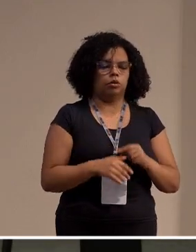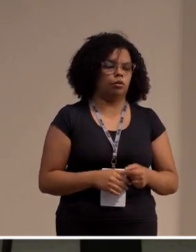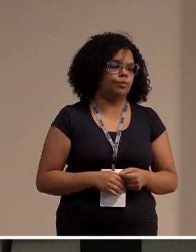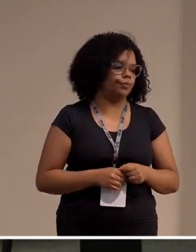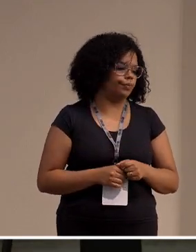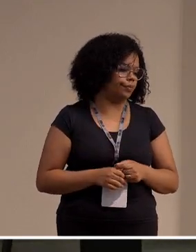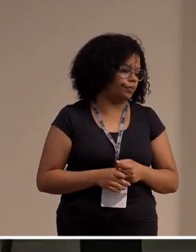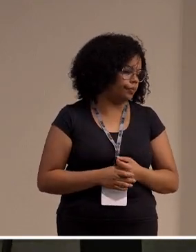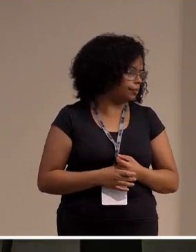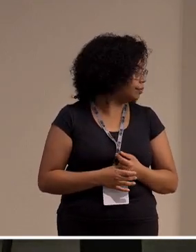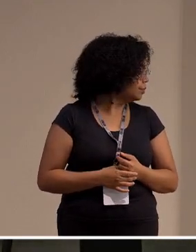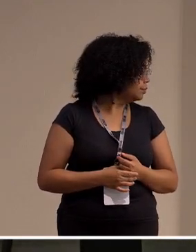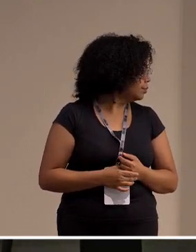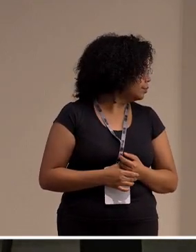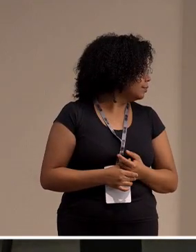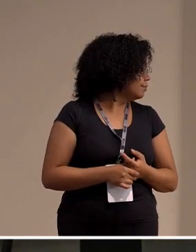contemporânea?